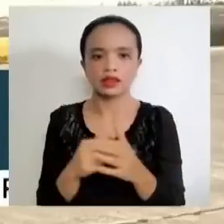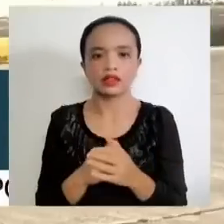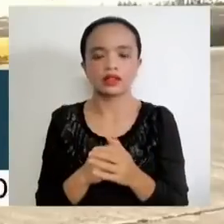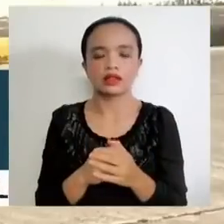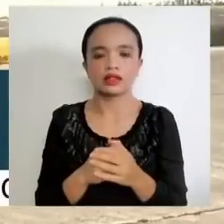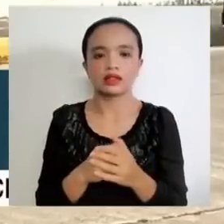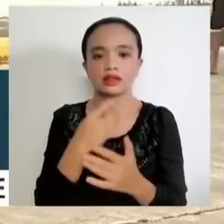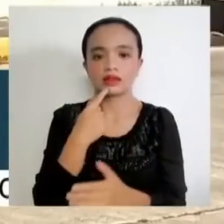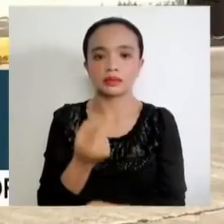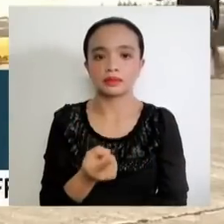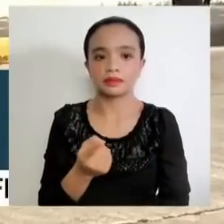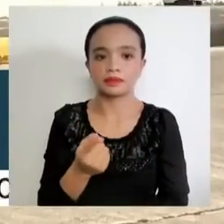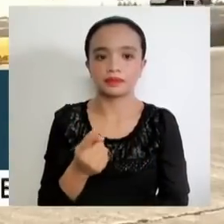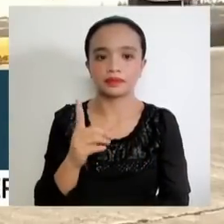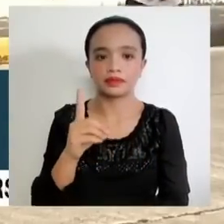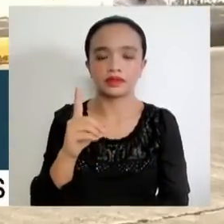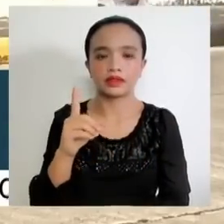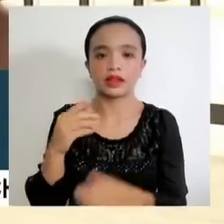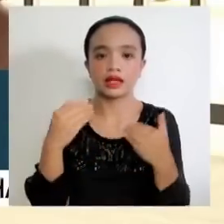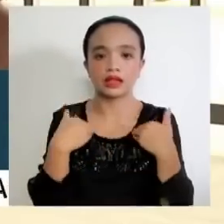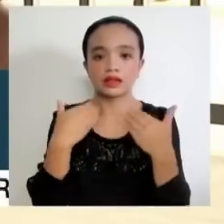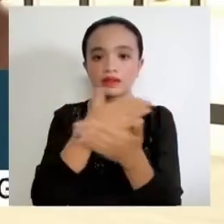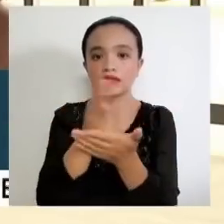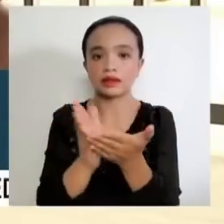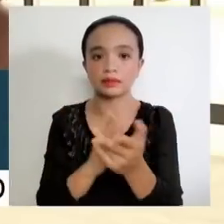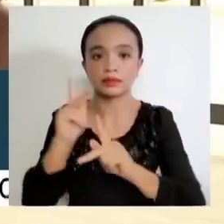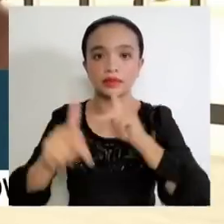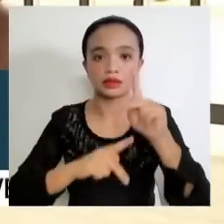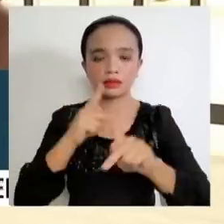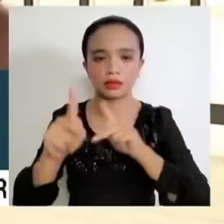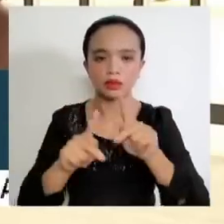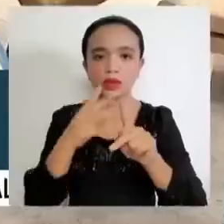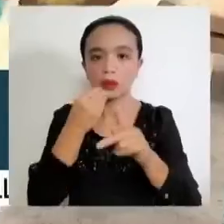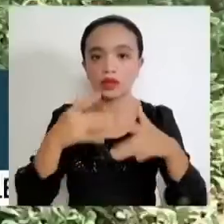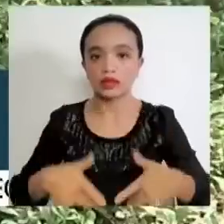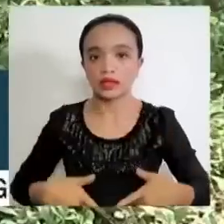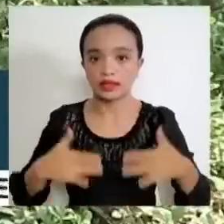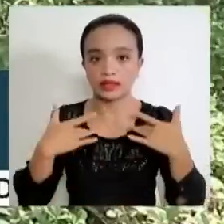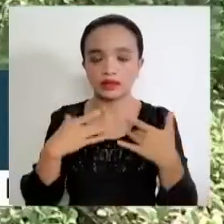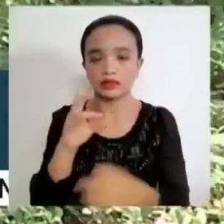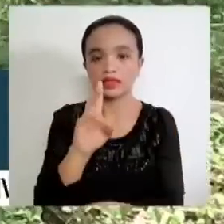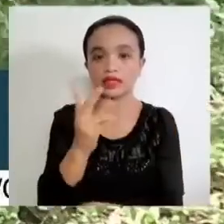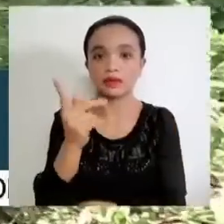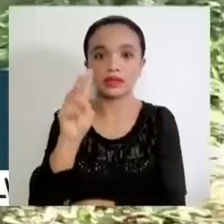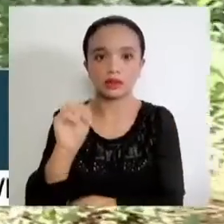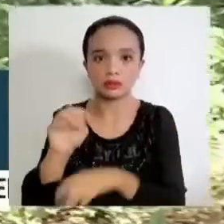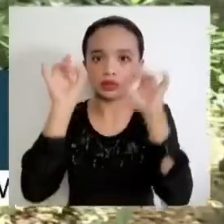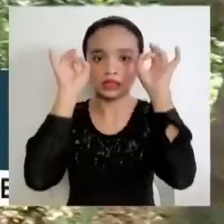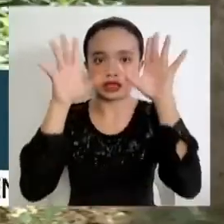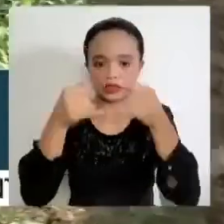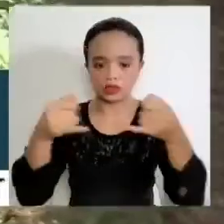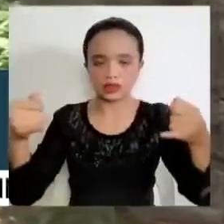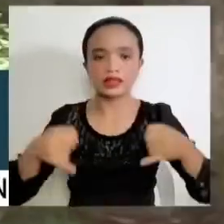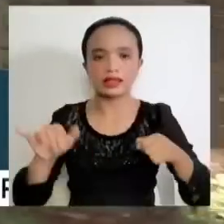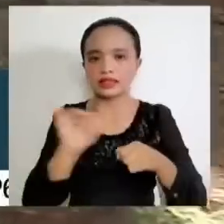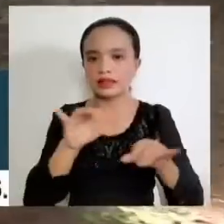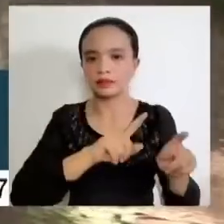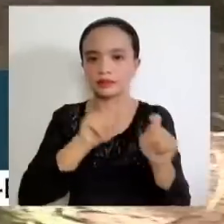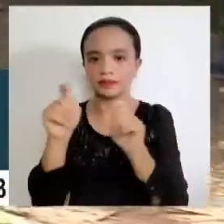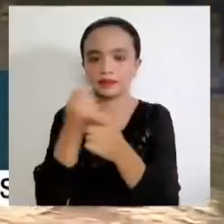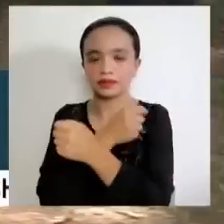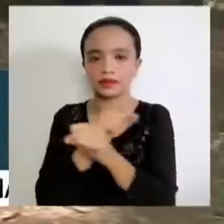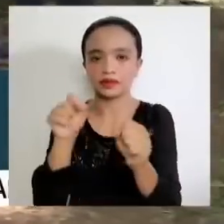Domingo, Albay, there are residents inside the 7-kilometer extended danger zone who evacuated also due to fear for